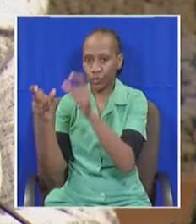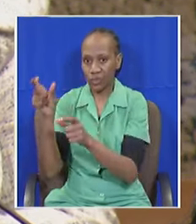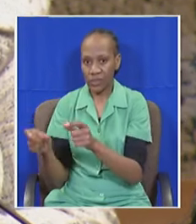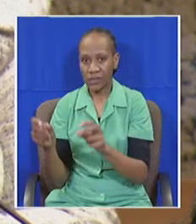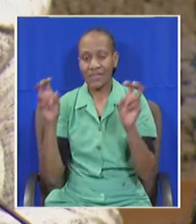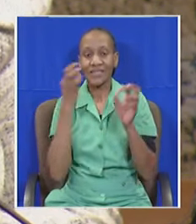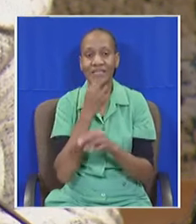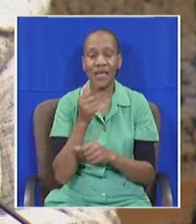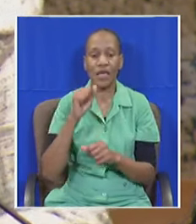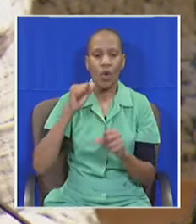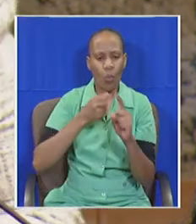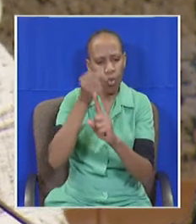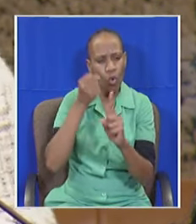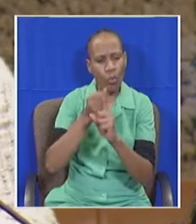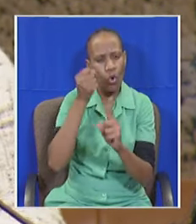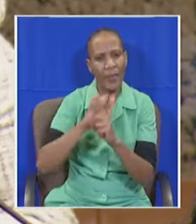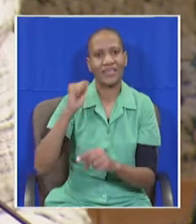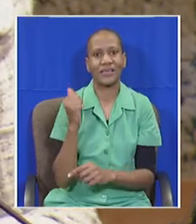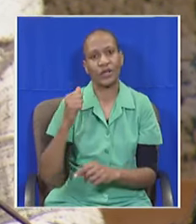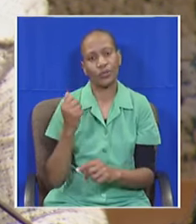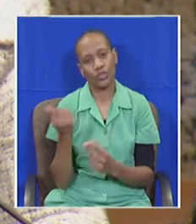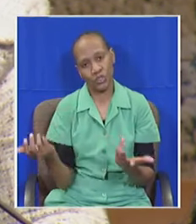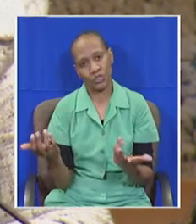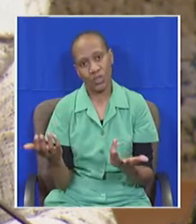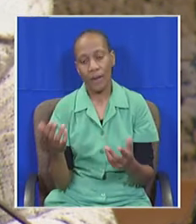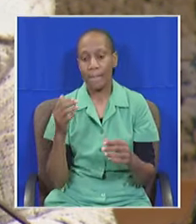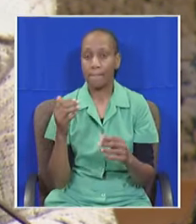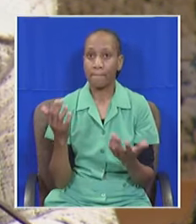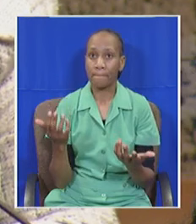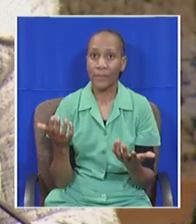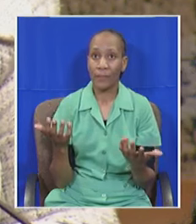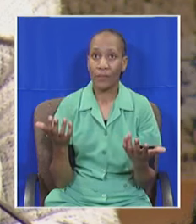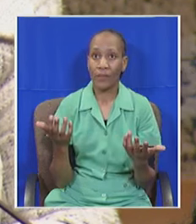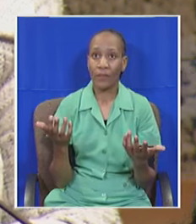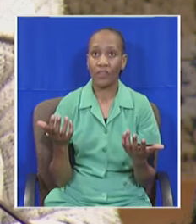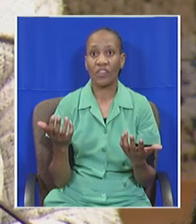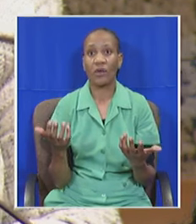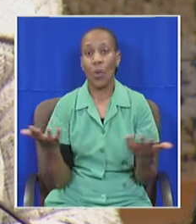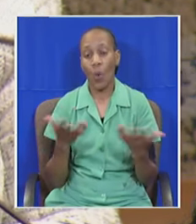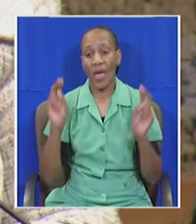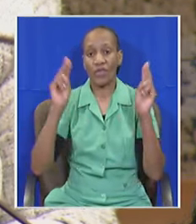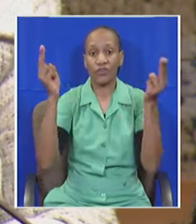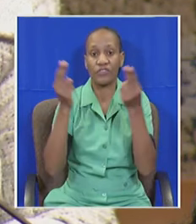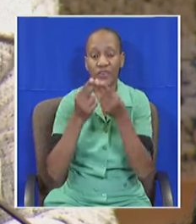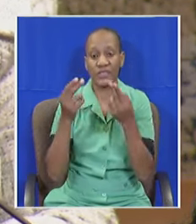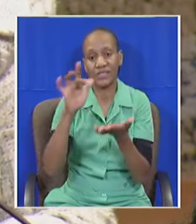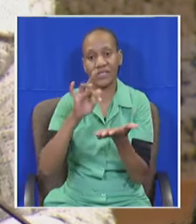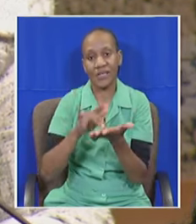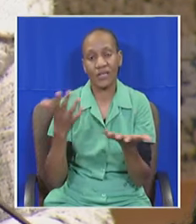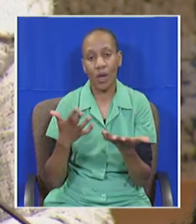for Stellenbosch, was used to advertise a meeting at a university venue organized by